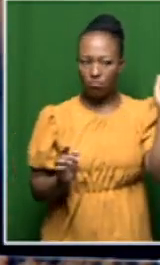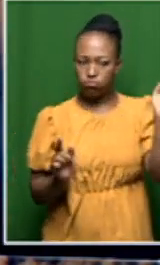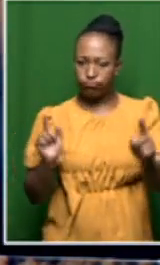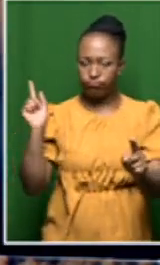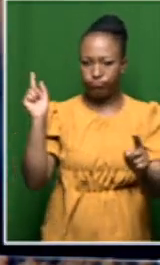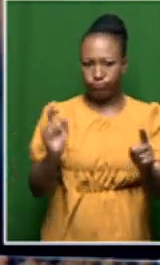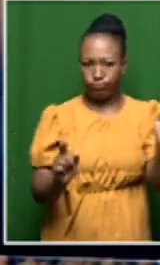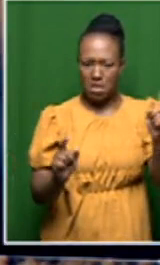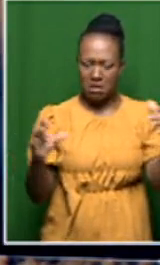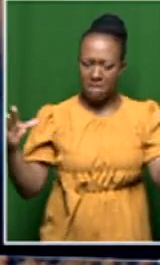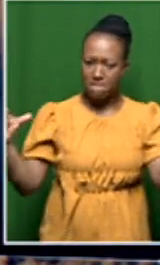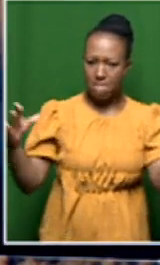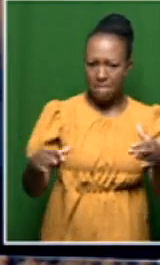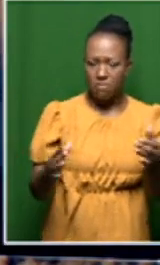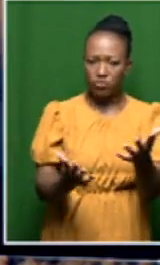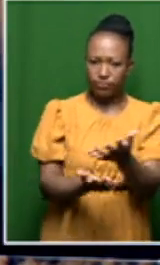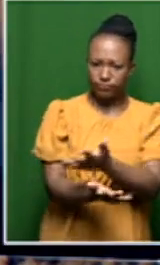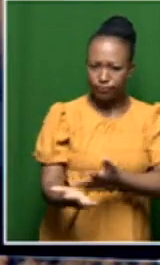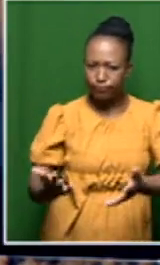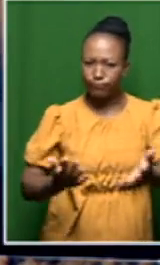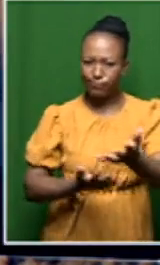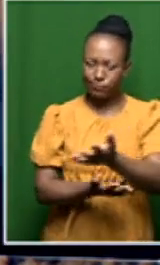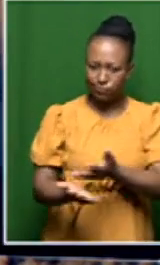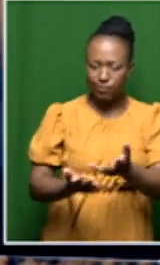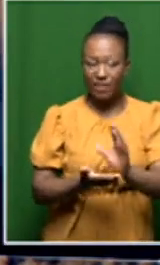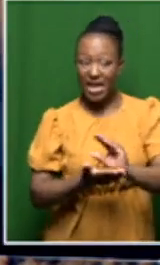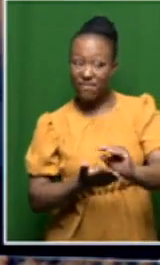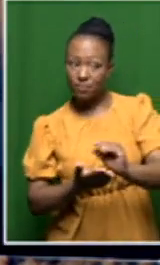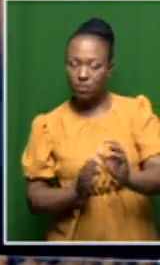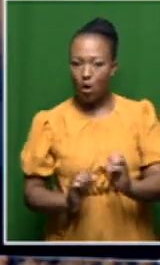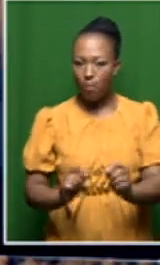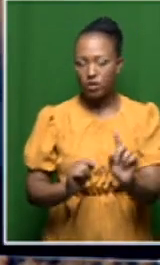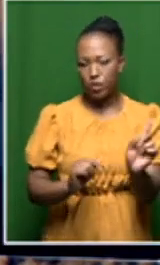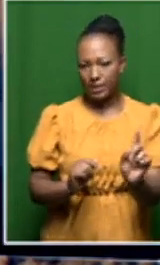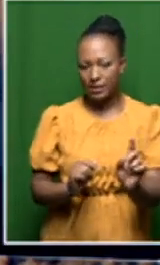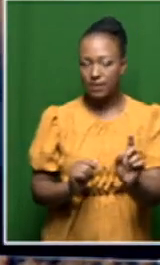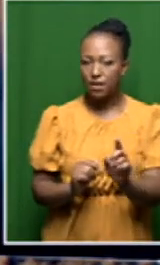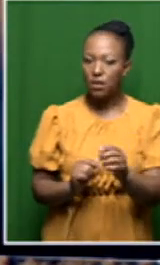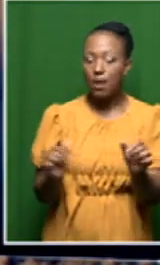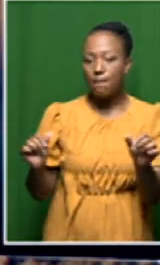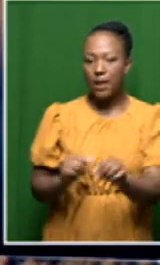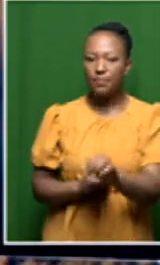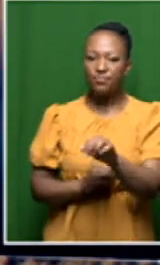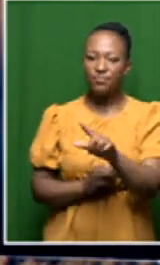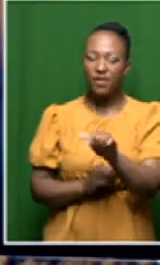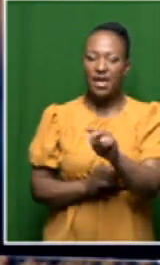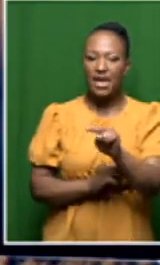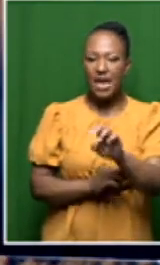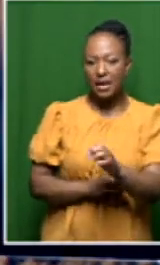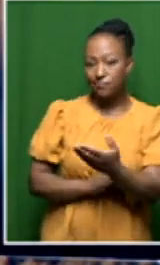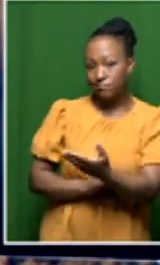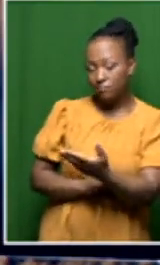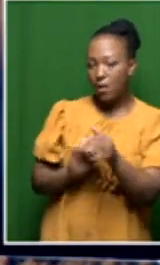deliberate and also to look at investment opportunities in this sector. So let's go back to Leanne and to find out from those who will